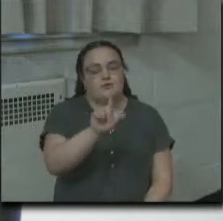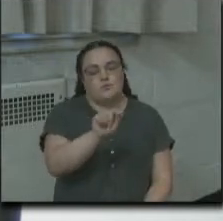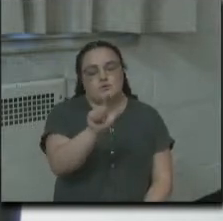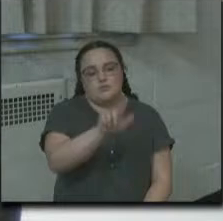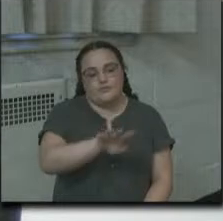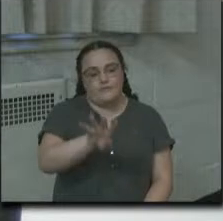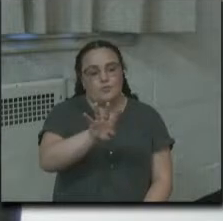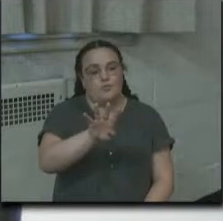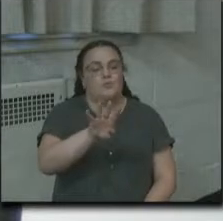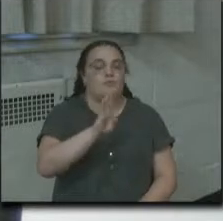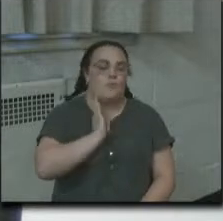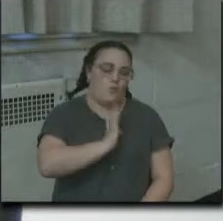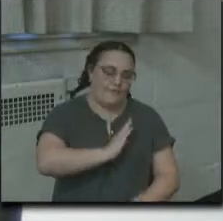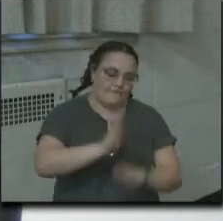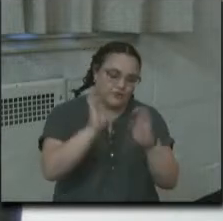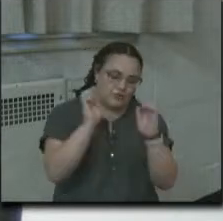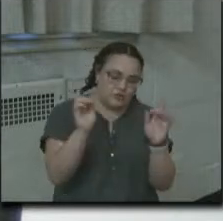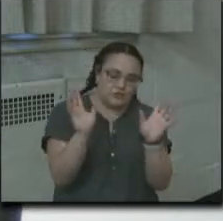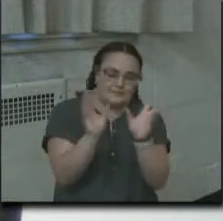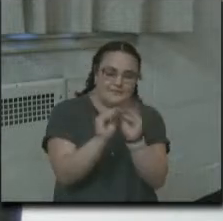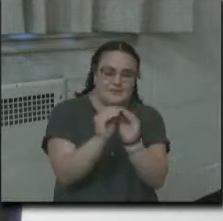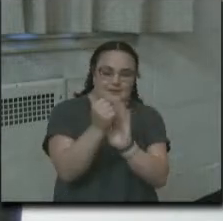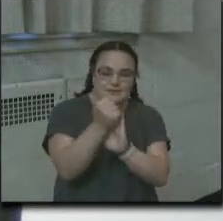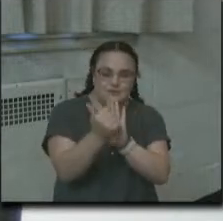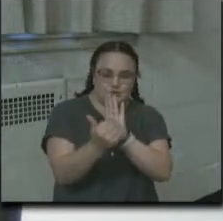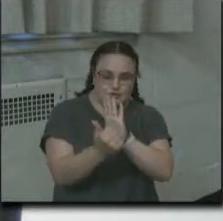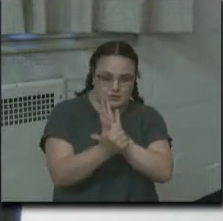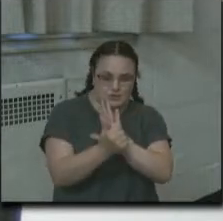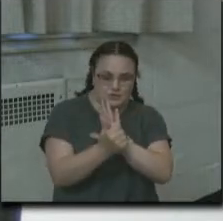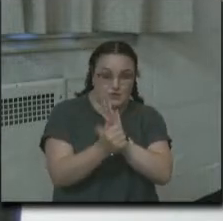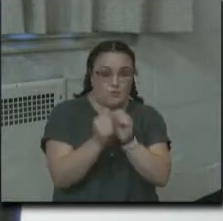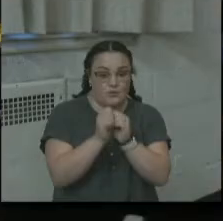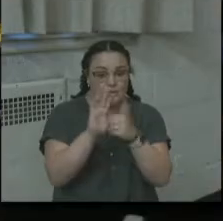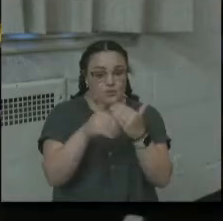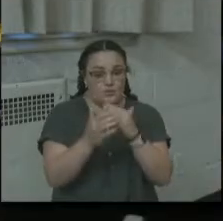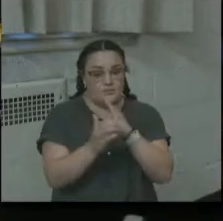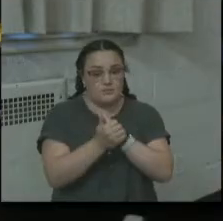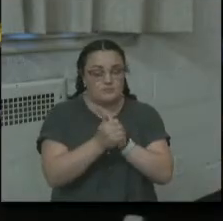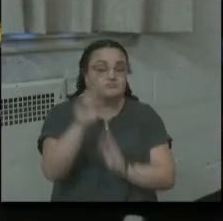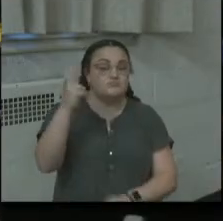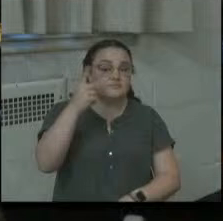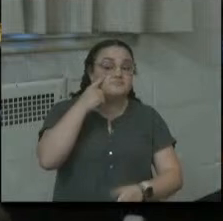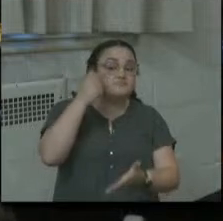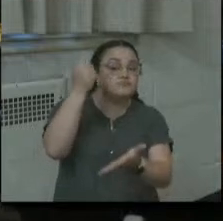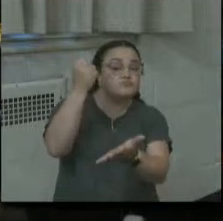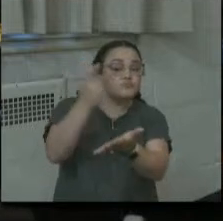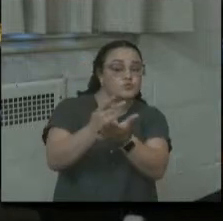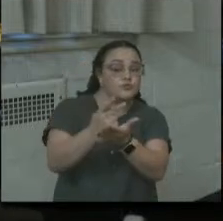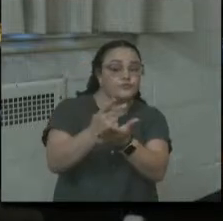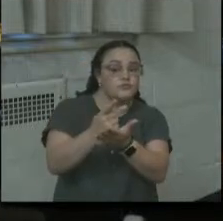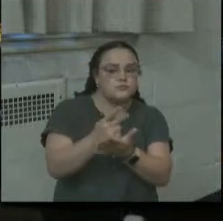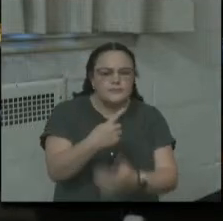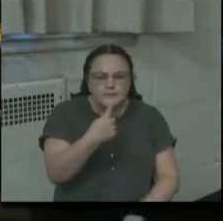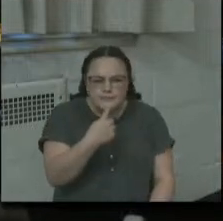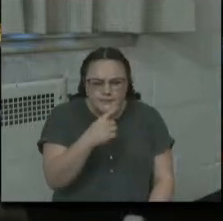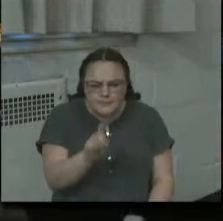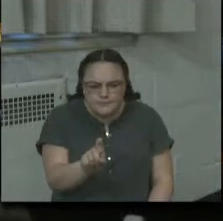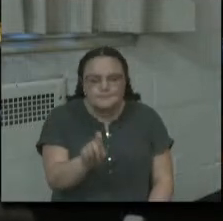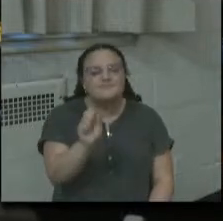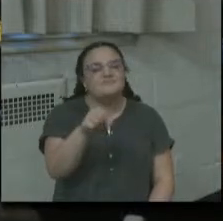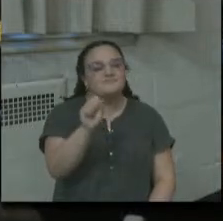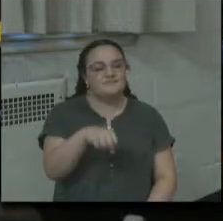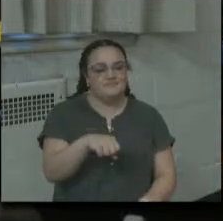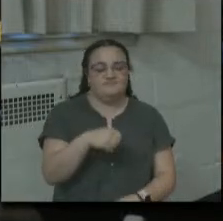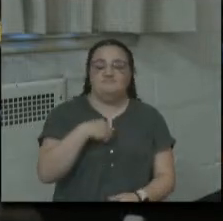County Board of Education meeting agenda as amended. Second. Lolita Walker. It has been moved and